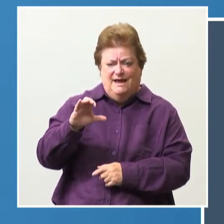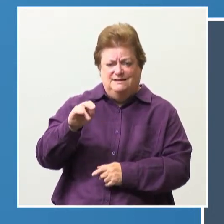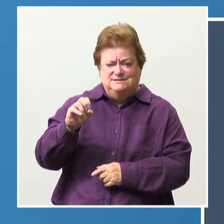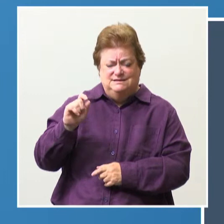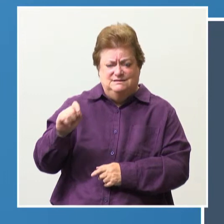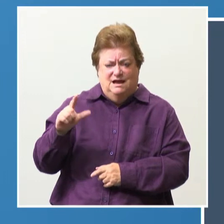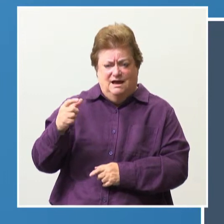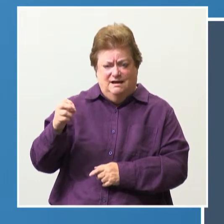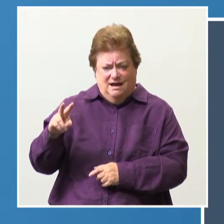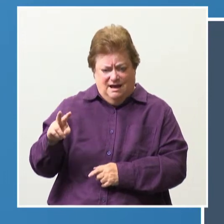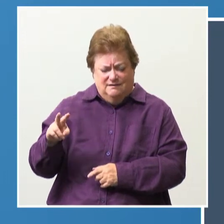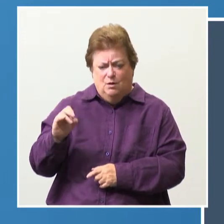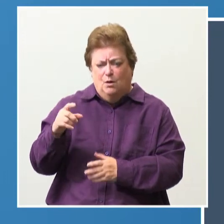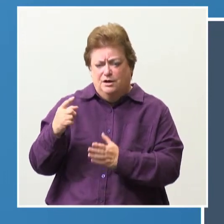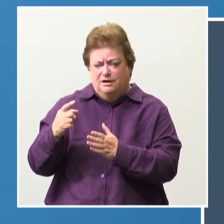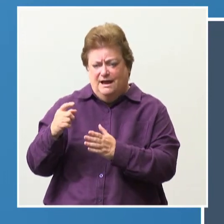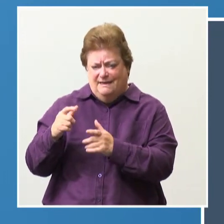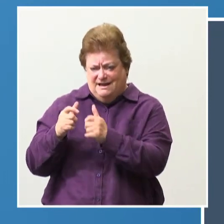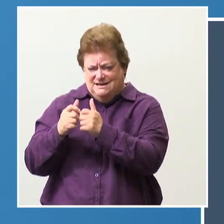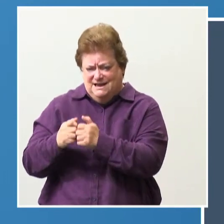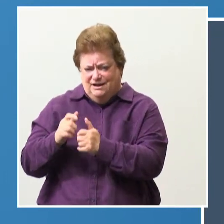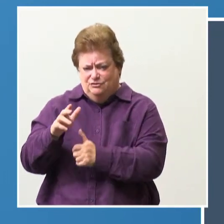or text your zip code to